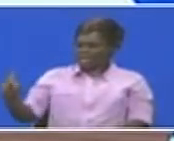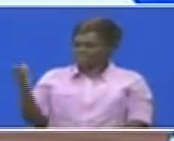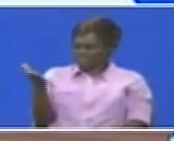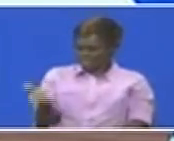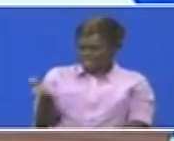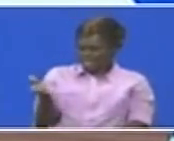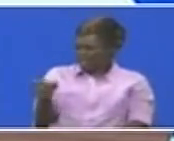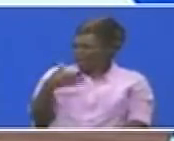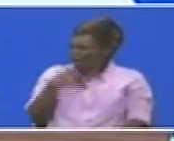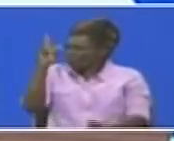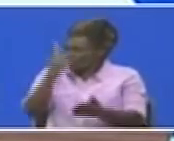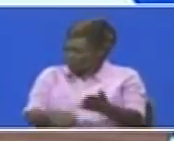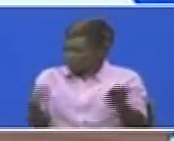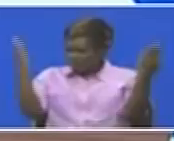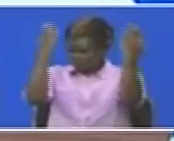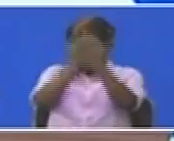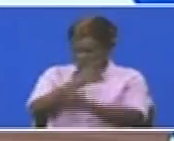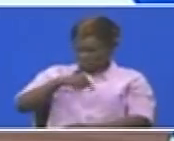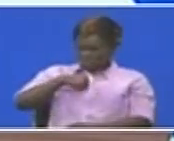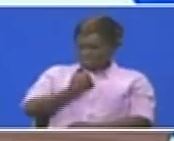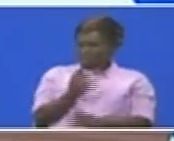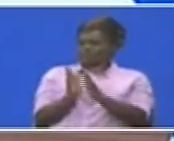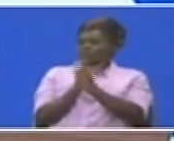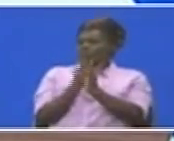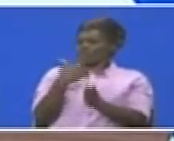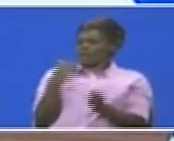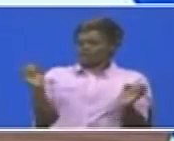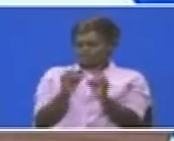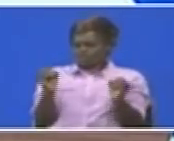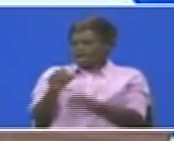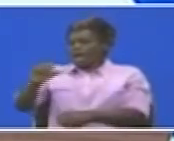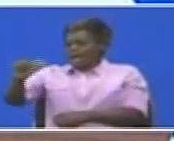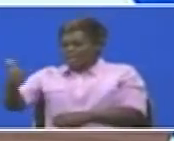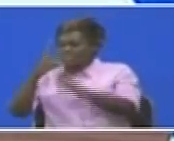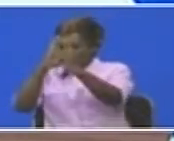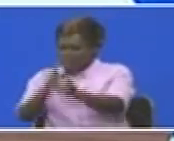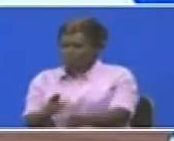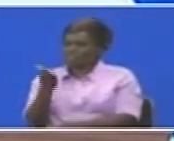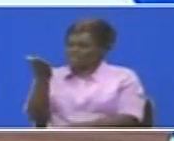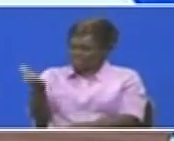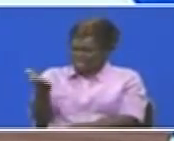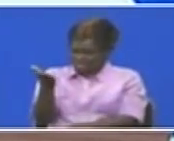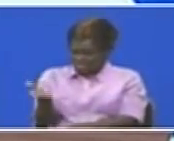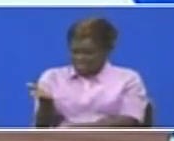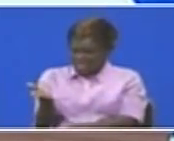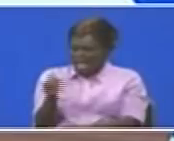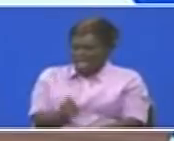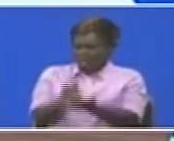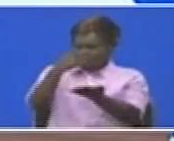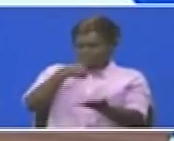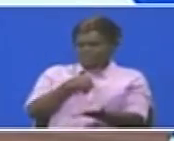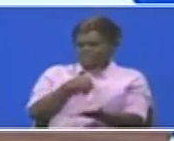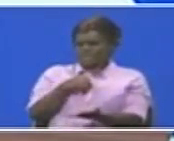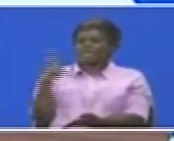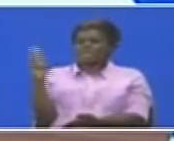today? Now, tonight I'm not the one with the story, but it is Francis Mutalaki who is sitting in for me. Right. He's been